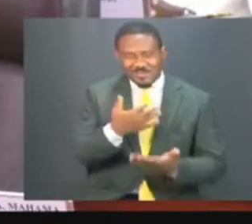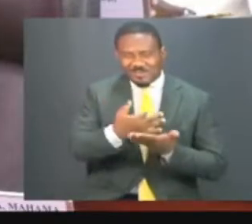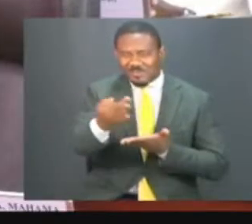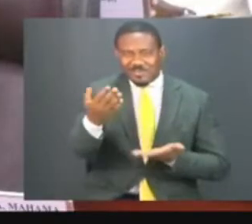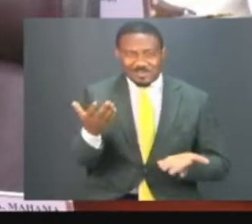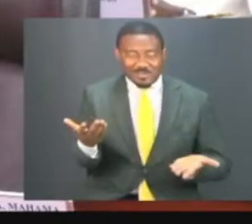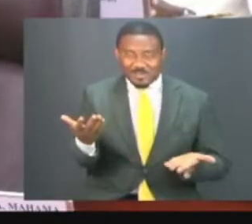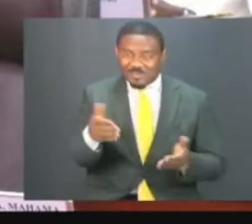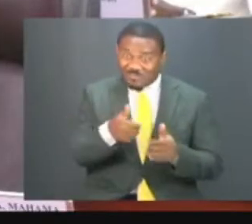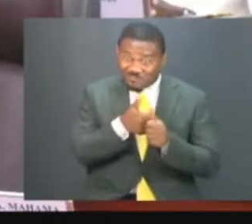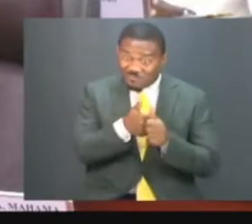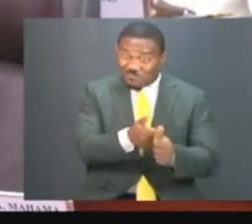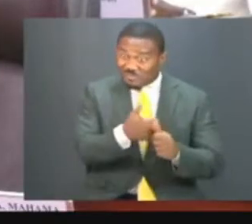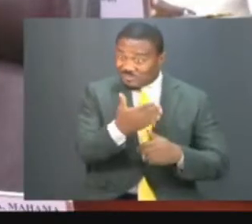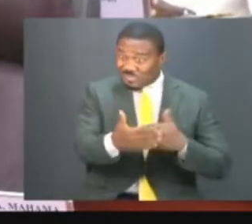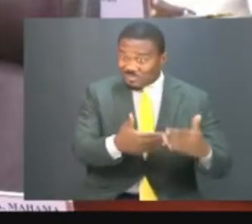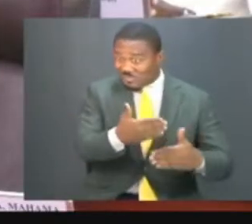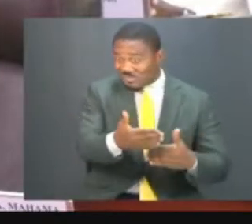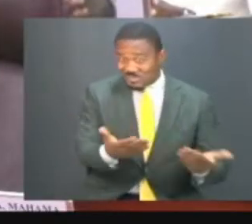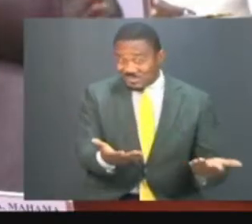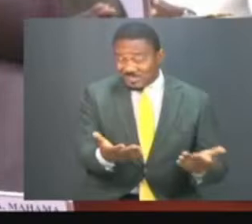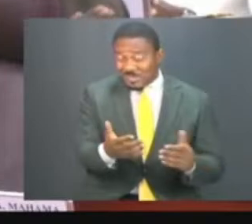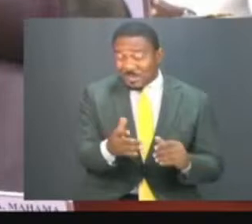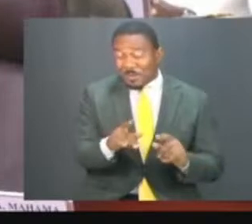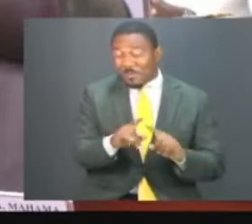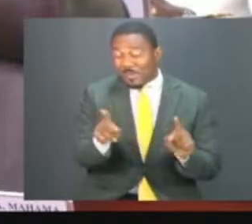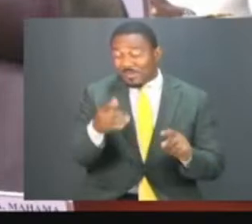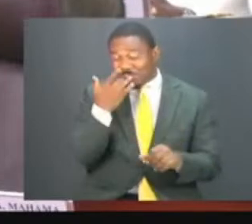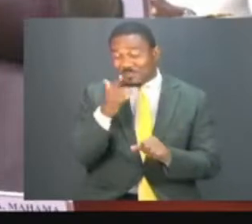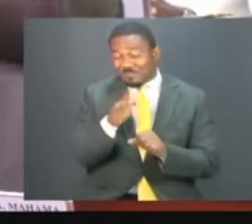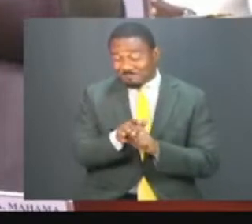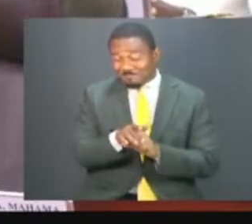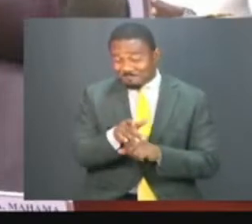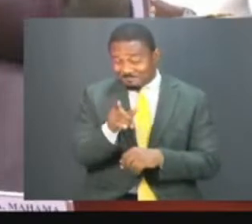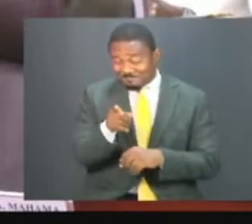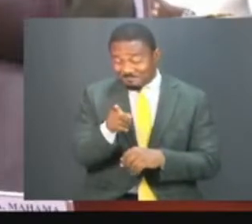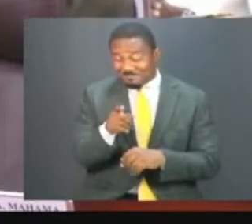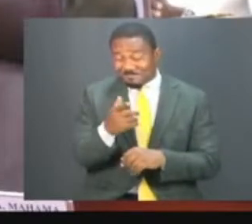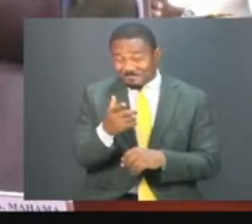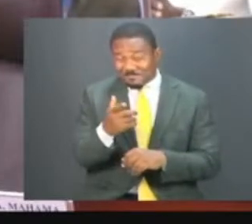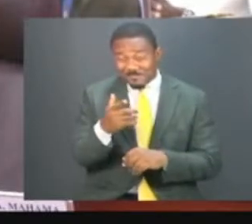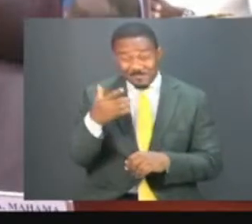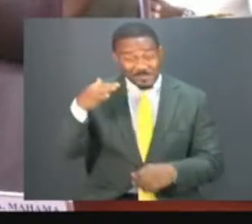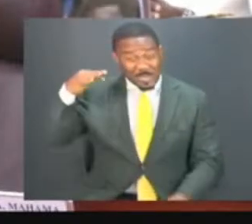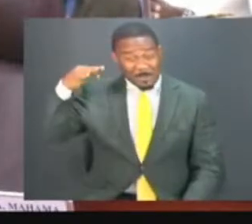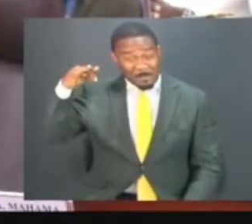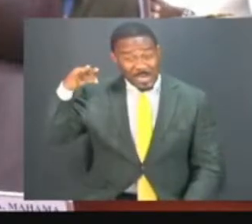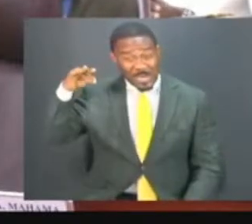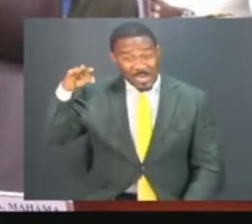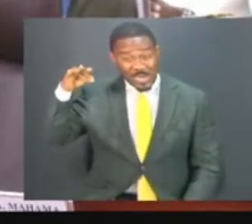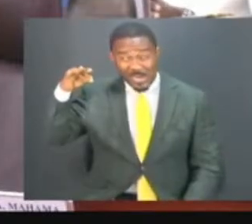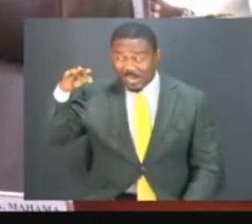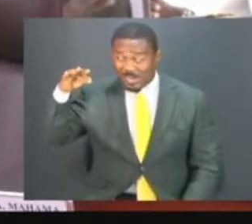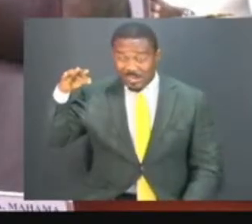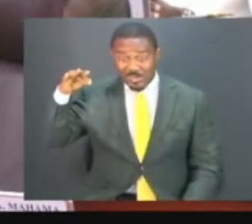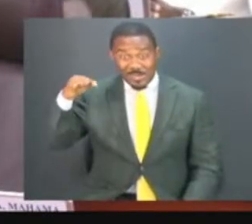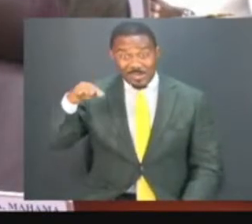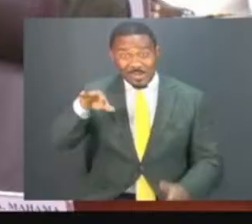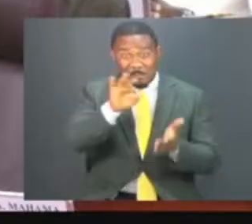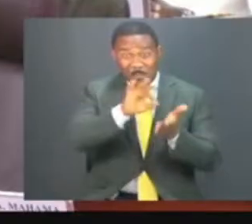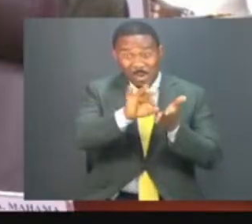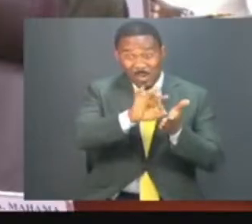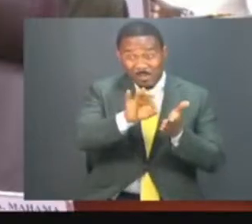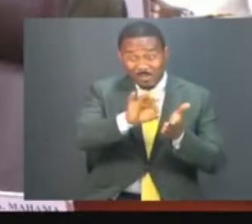follow the procedure, but I can assure you that by the time the bell is rung and the head count is